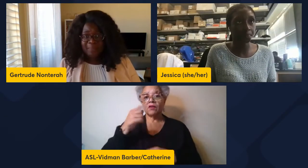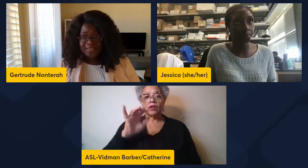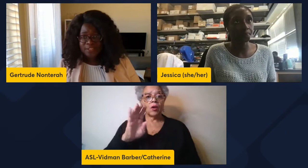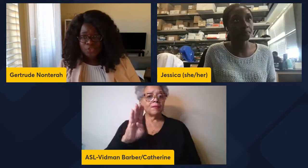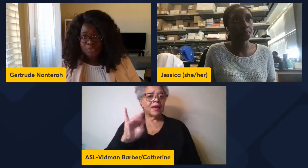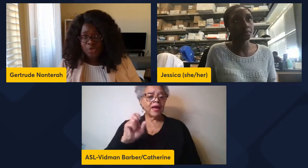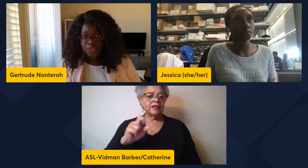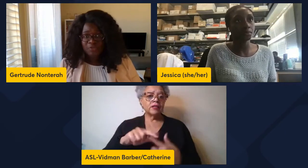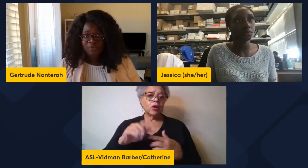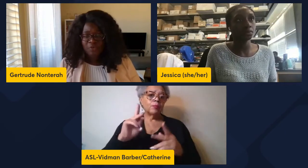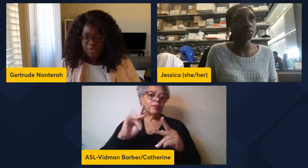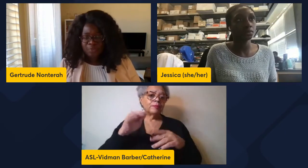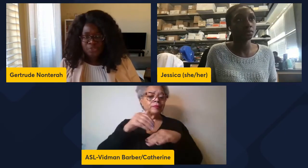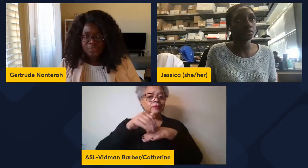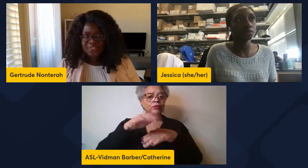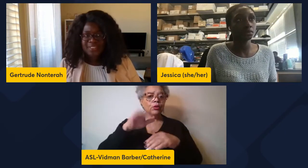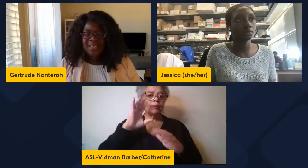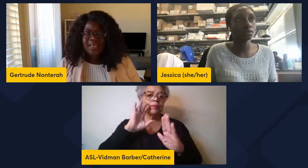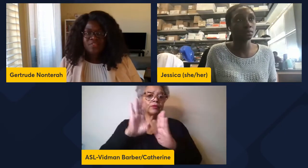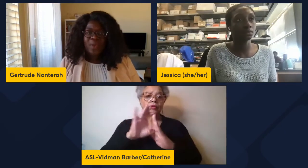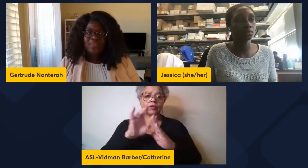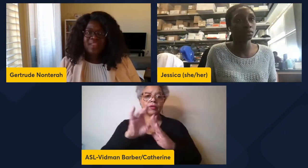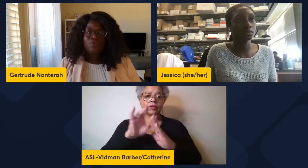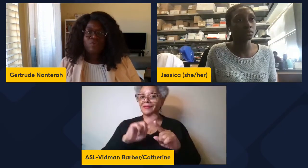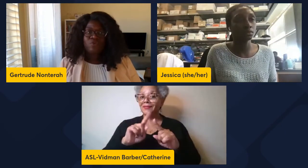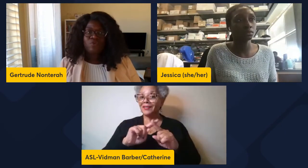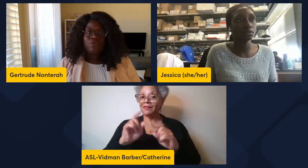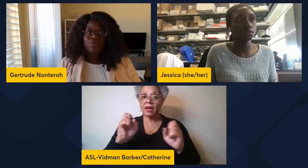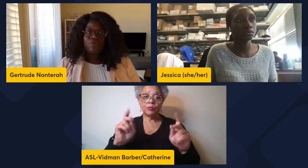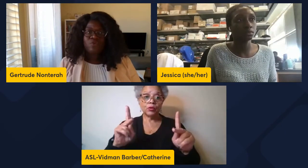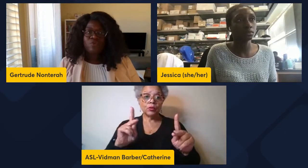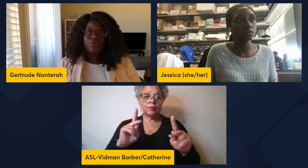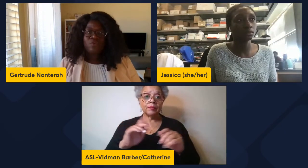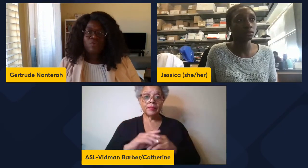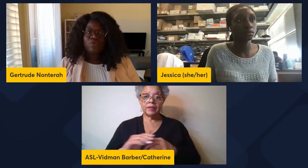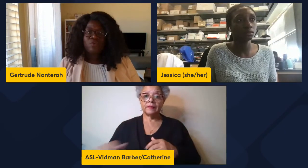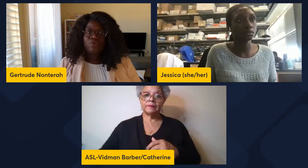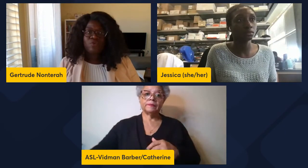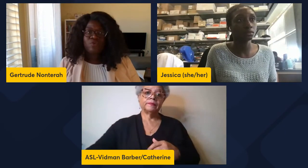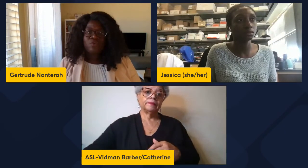then bypassing you because of an opportunity, the way that I've